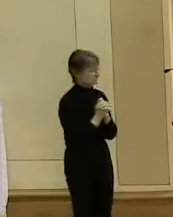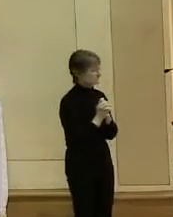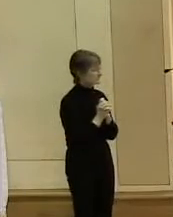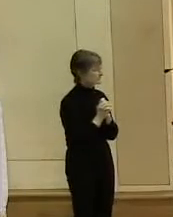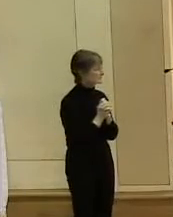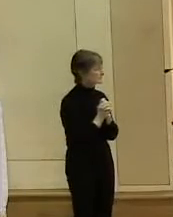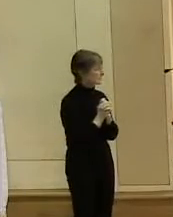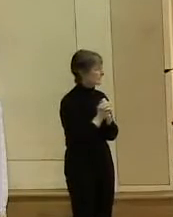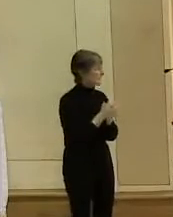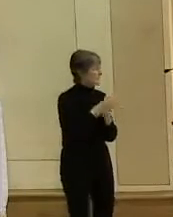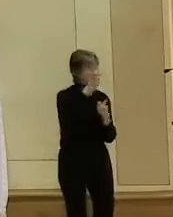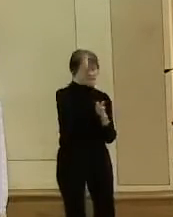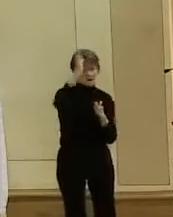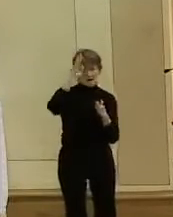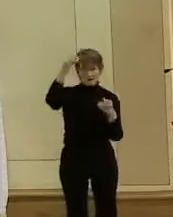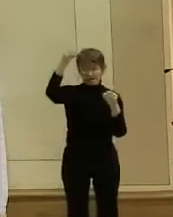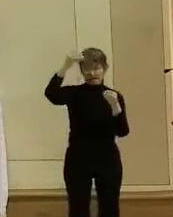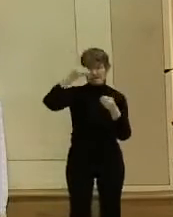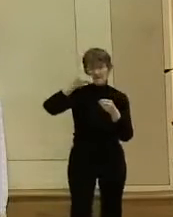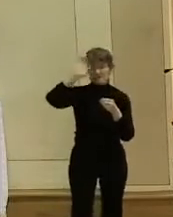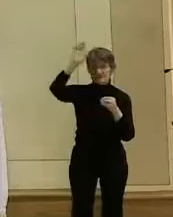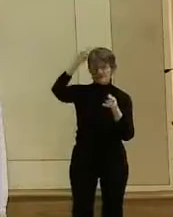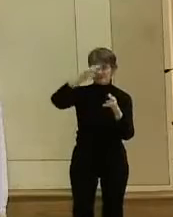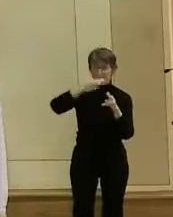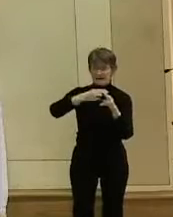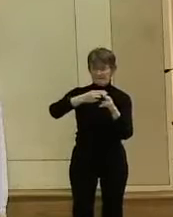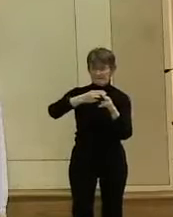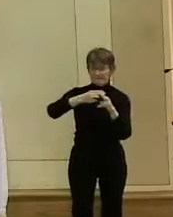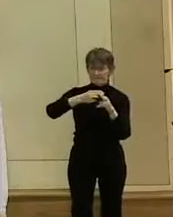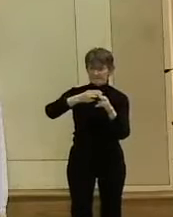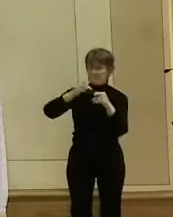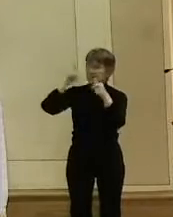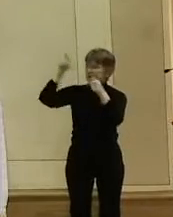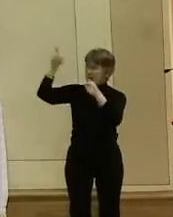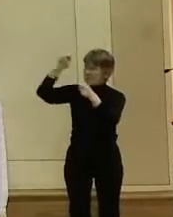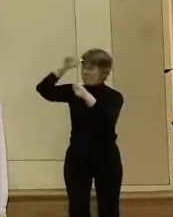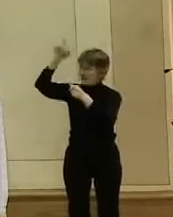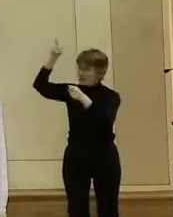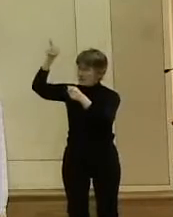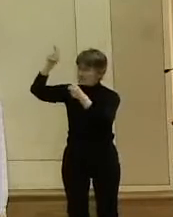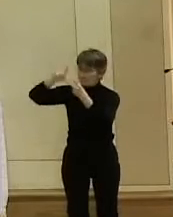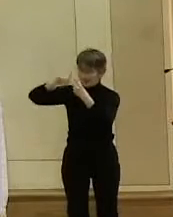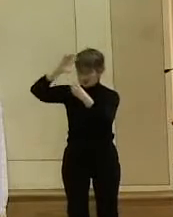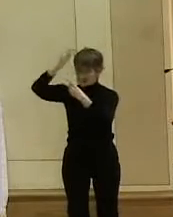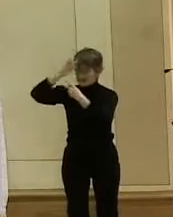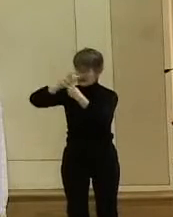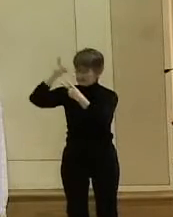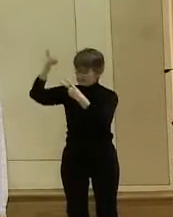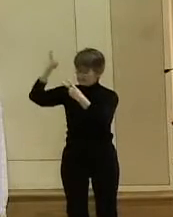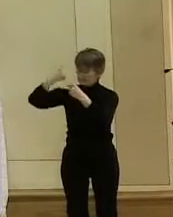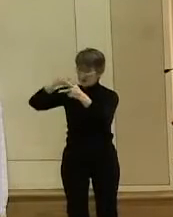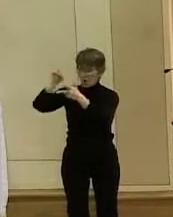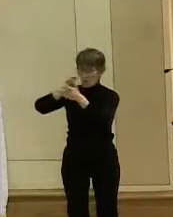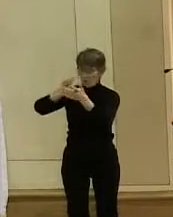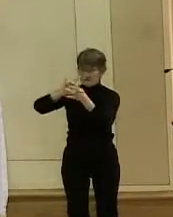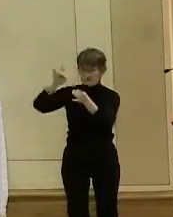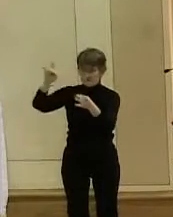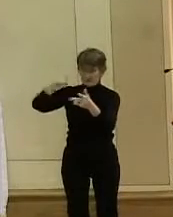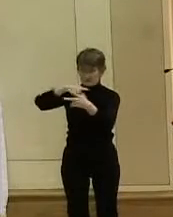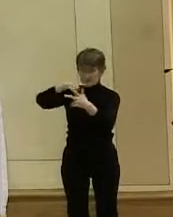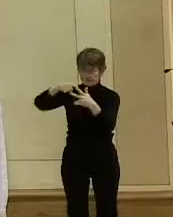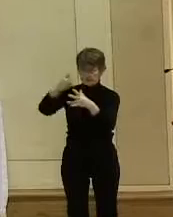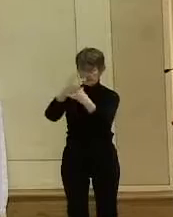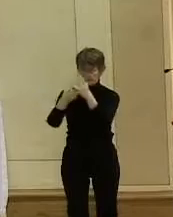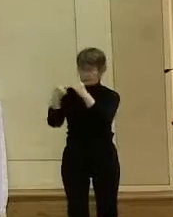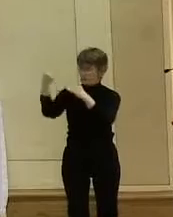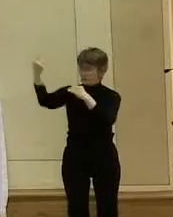And God has given us his name, Father, Son, and Holy Spirit. Jesus Christ, God the Father, God the Holy